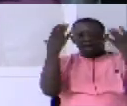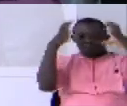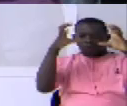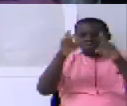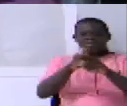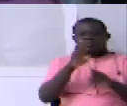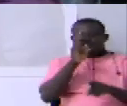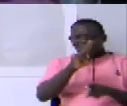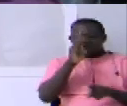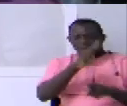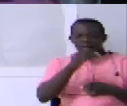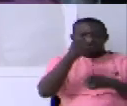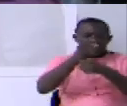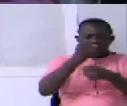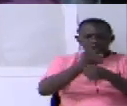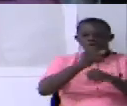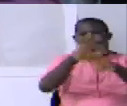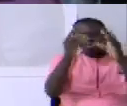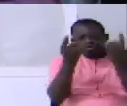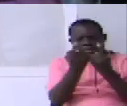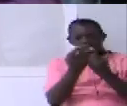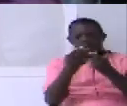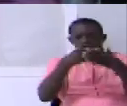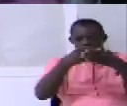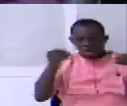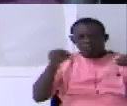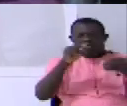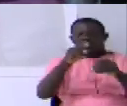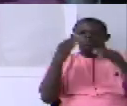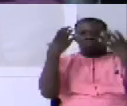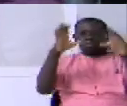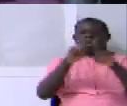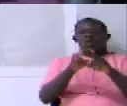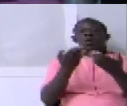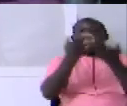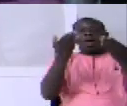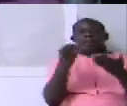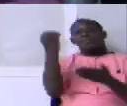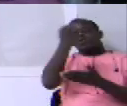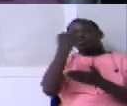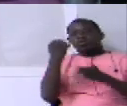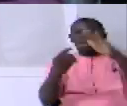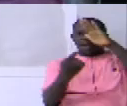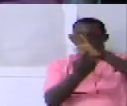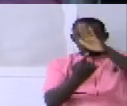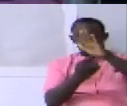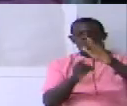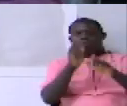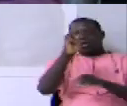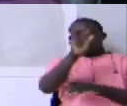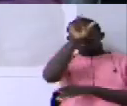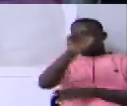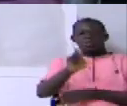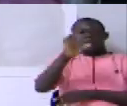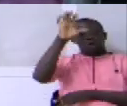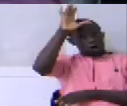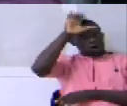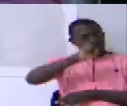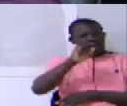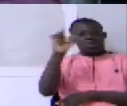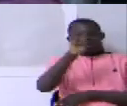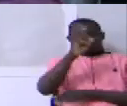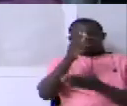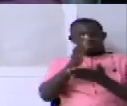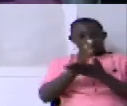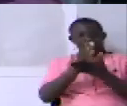some means of addressing it so that, because it's important for one to know what you're supposed to do. That's the most